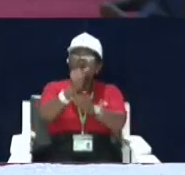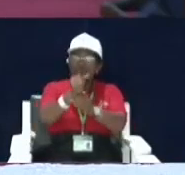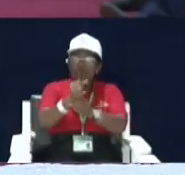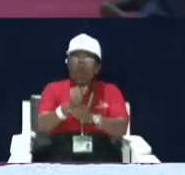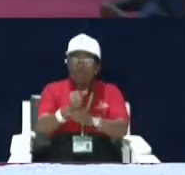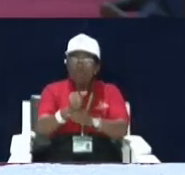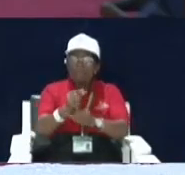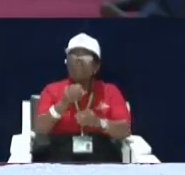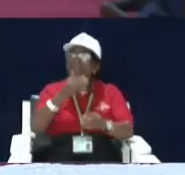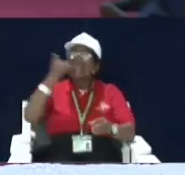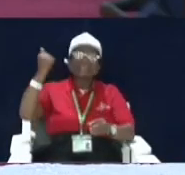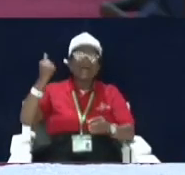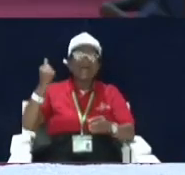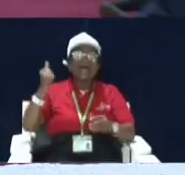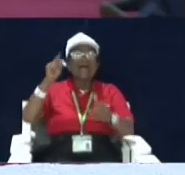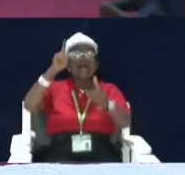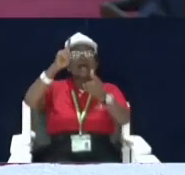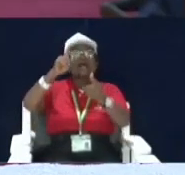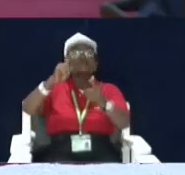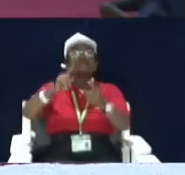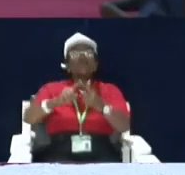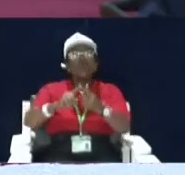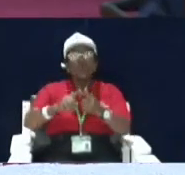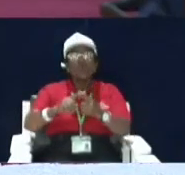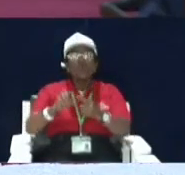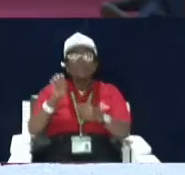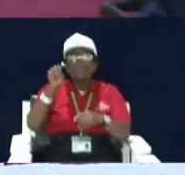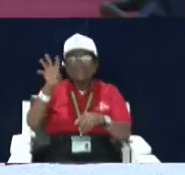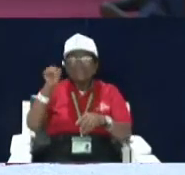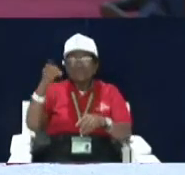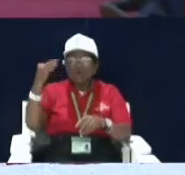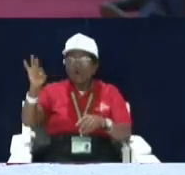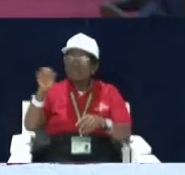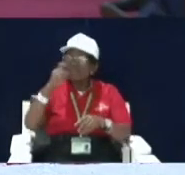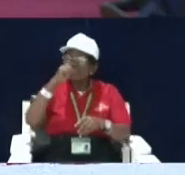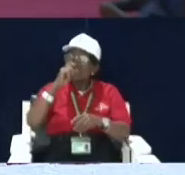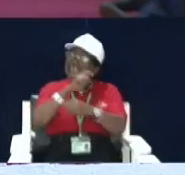to the magicians of Egypt.